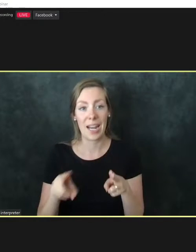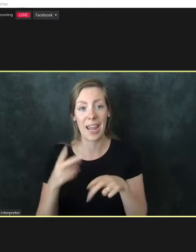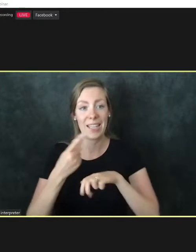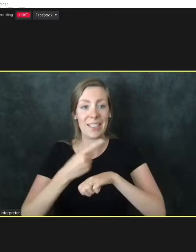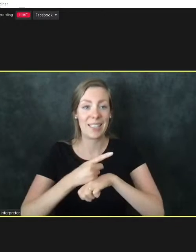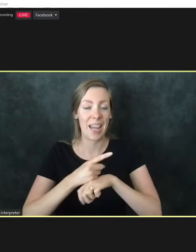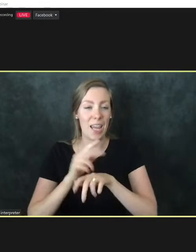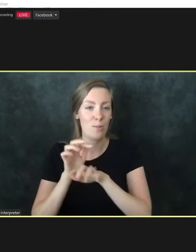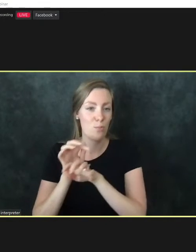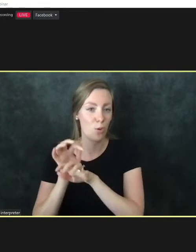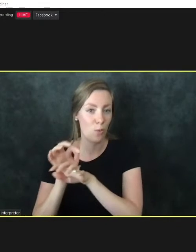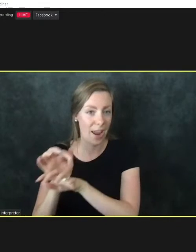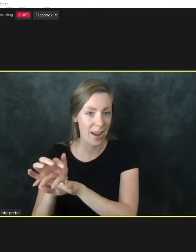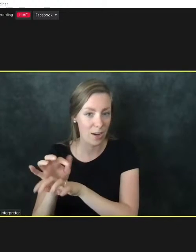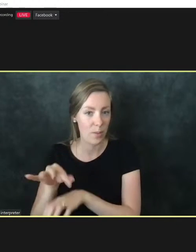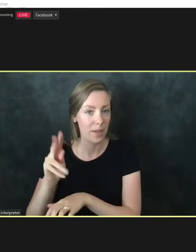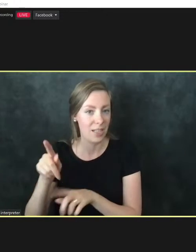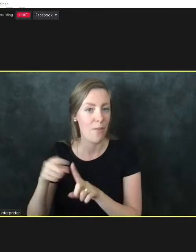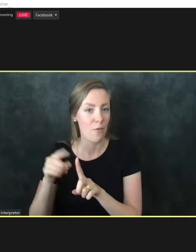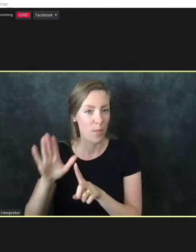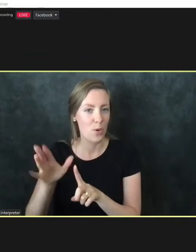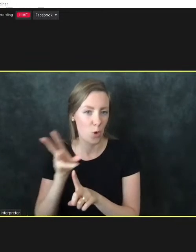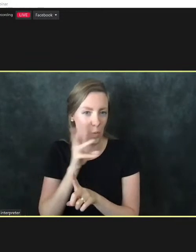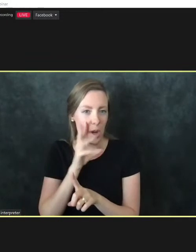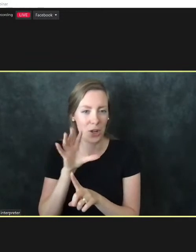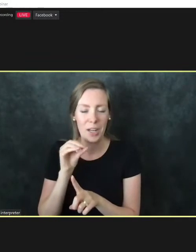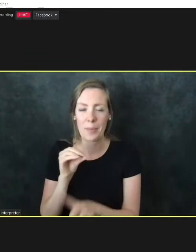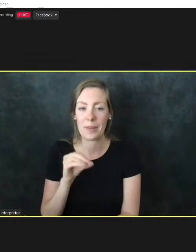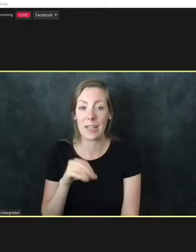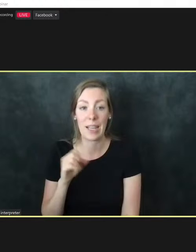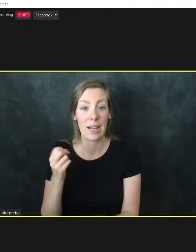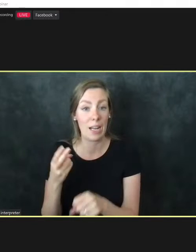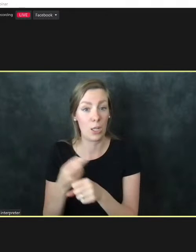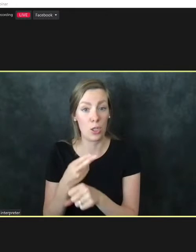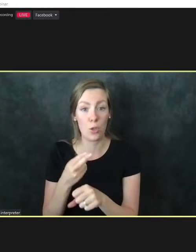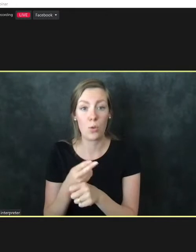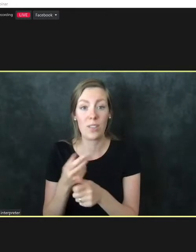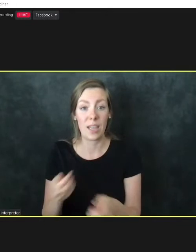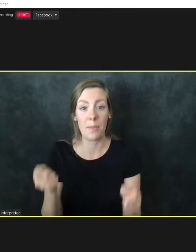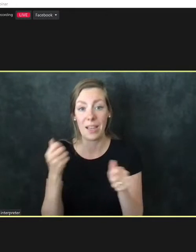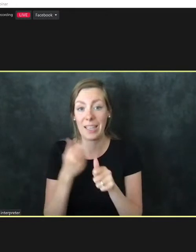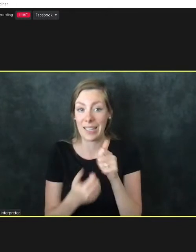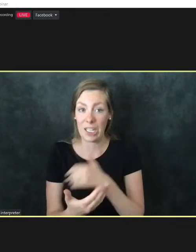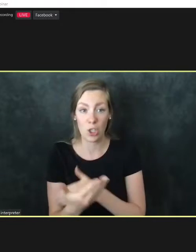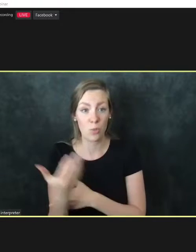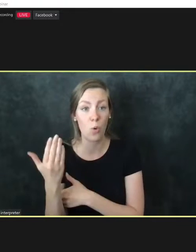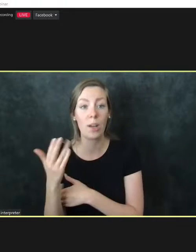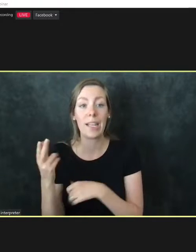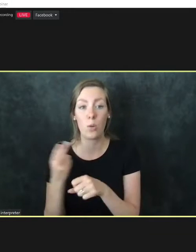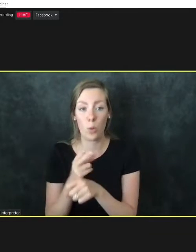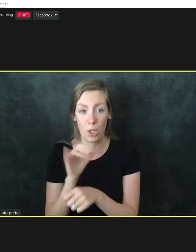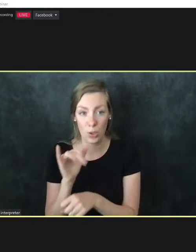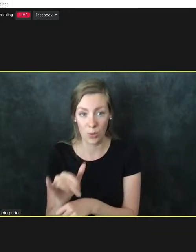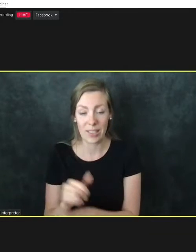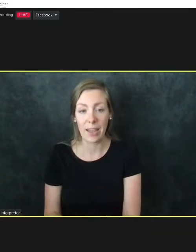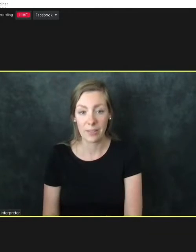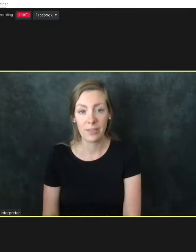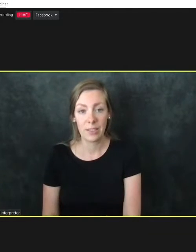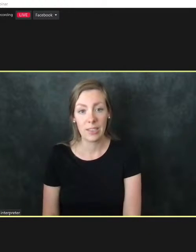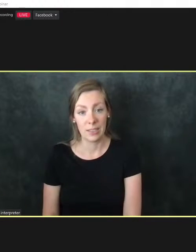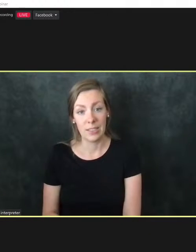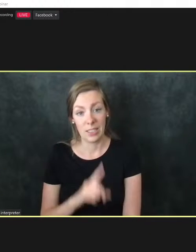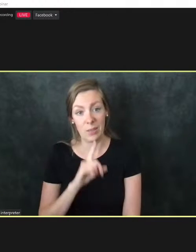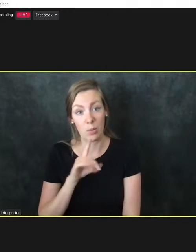booth from Petaluma Water. And I can say that I shower with that bucket each and every morning, and we do use that. It's turned out to be